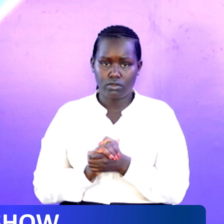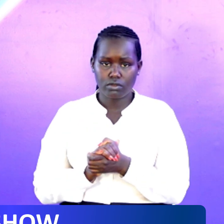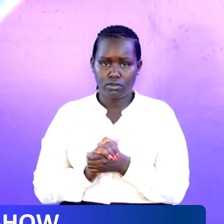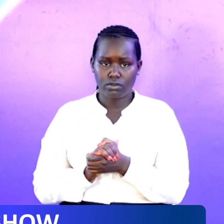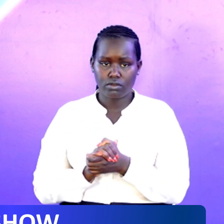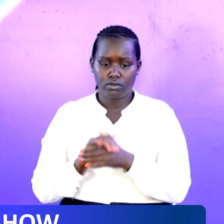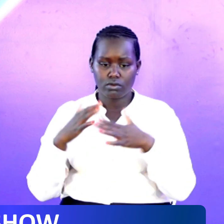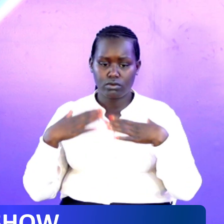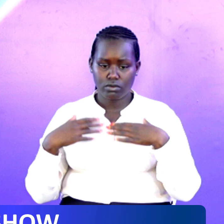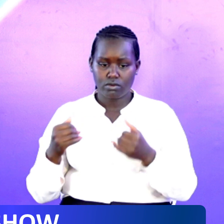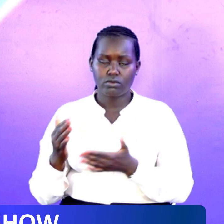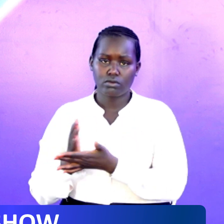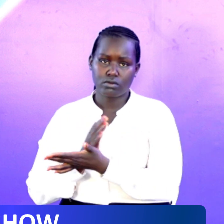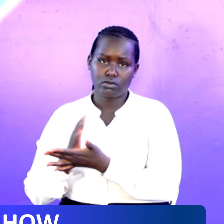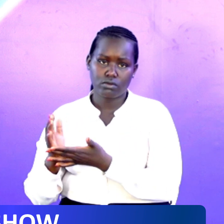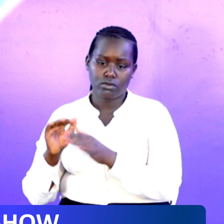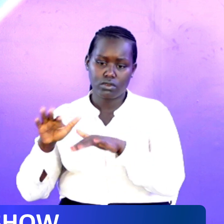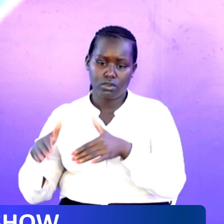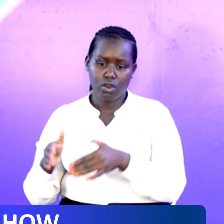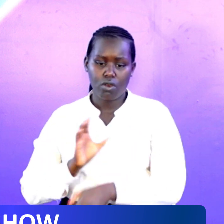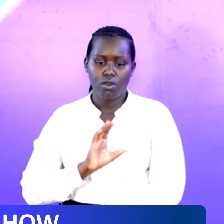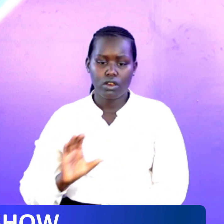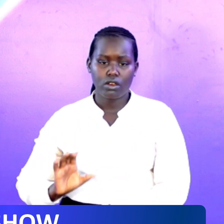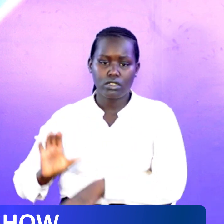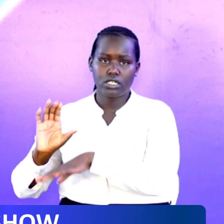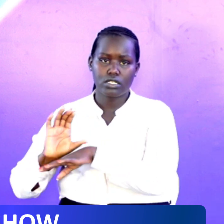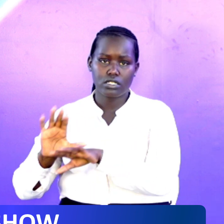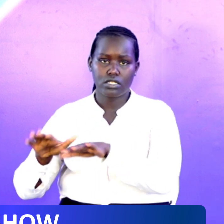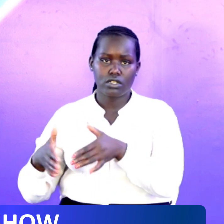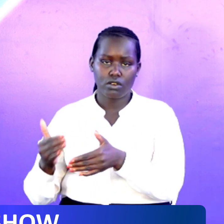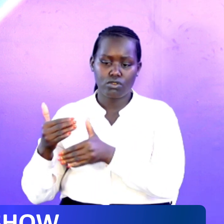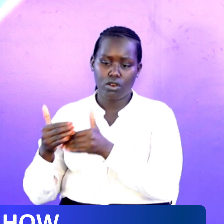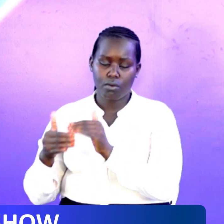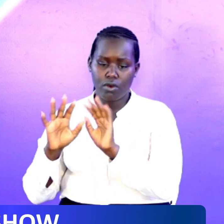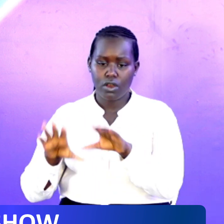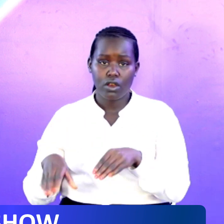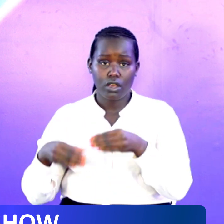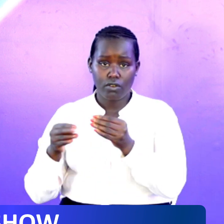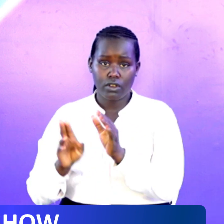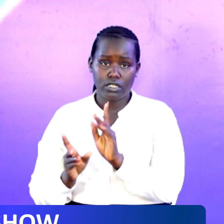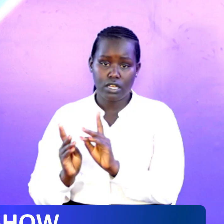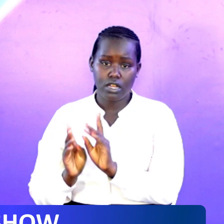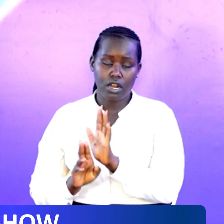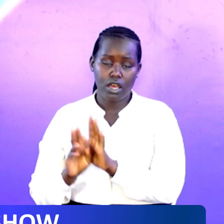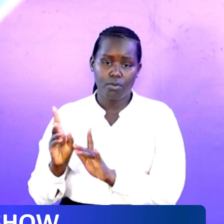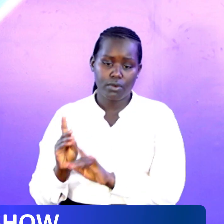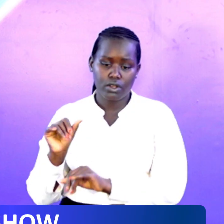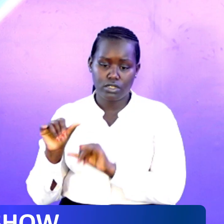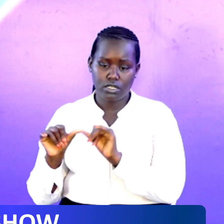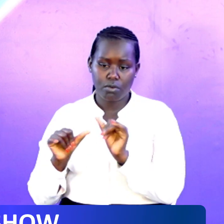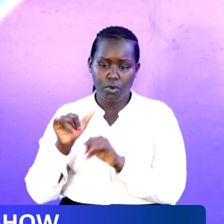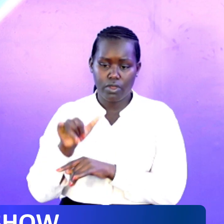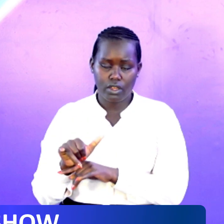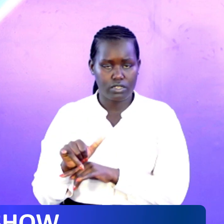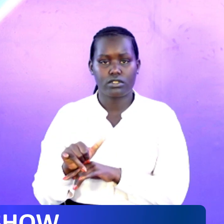the health sector, yes, in terms of the Christian church and how it was set up. Yeah. Giving us an update of of how